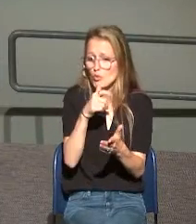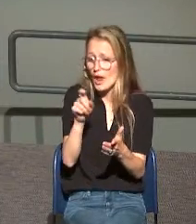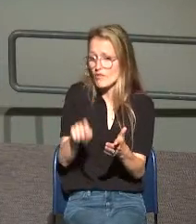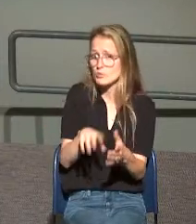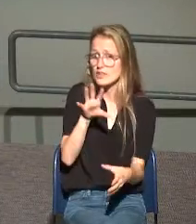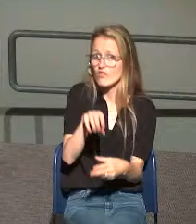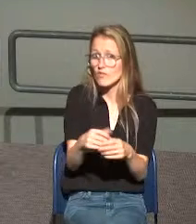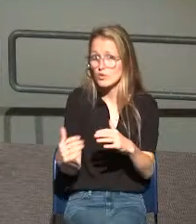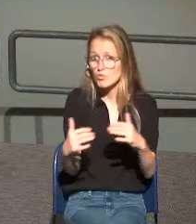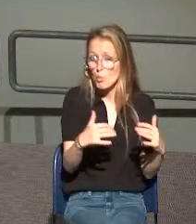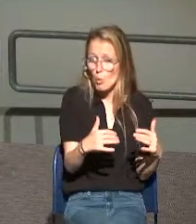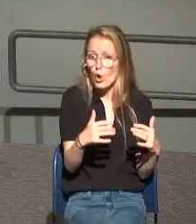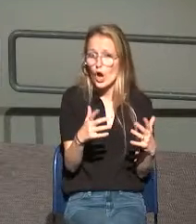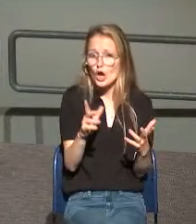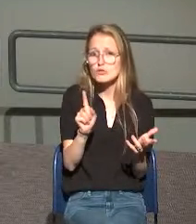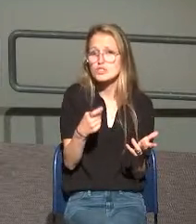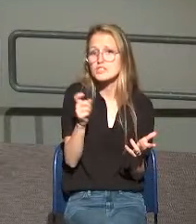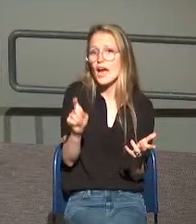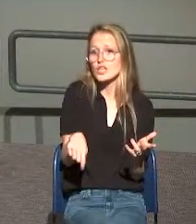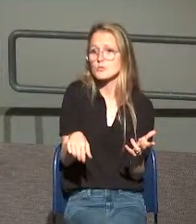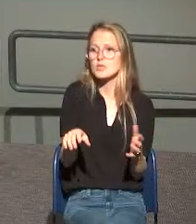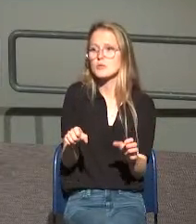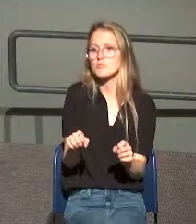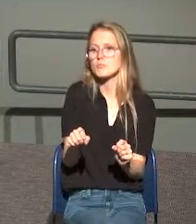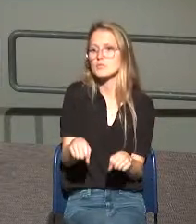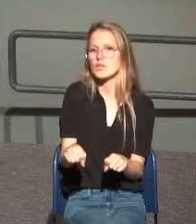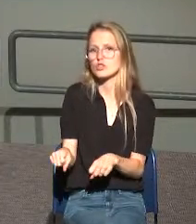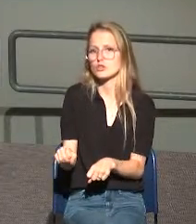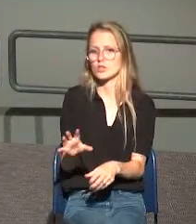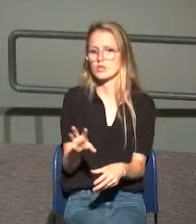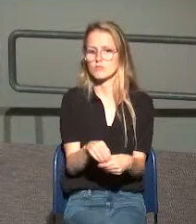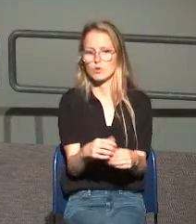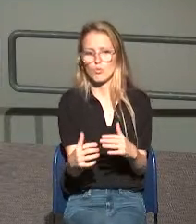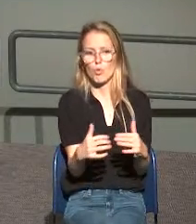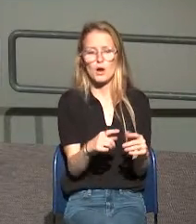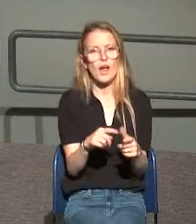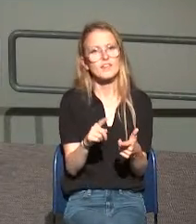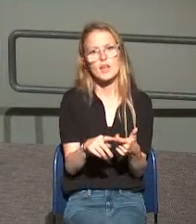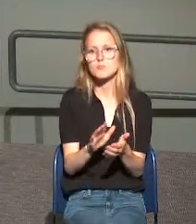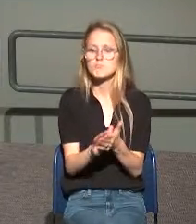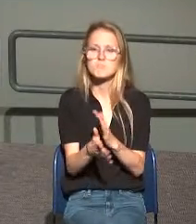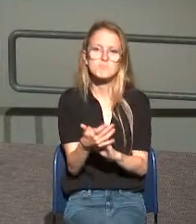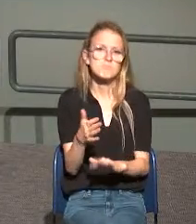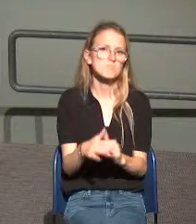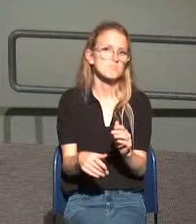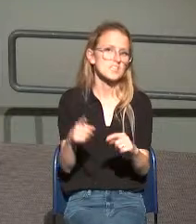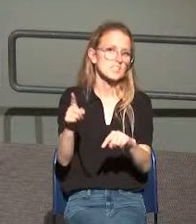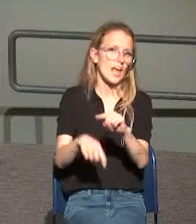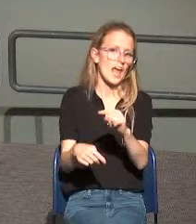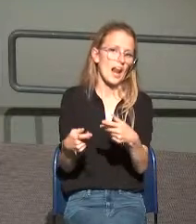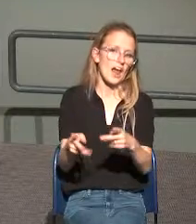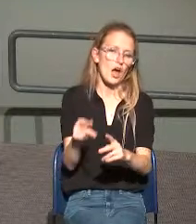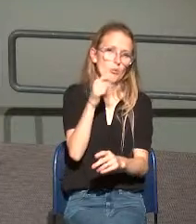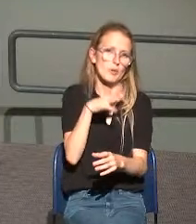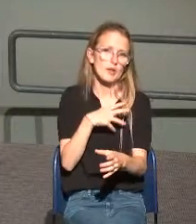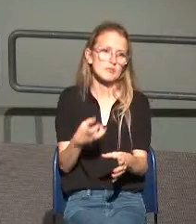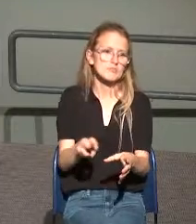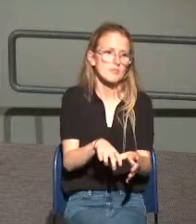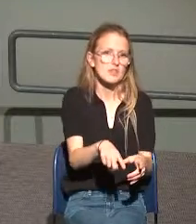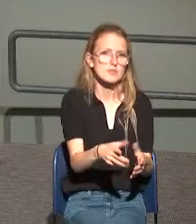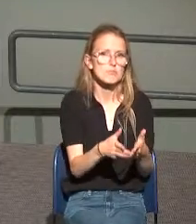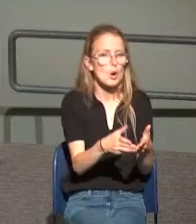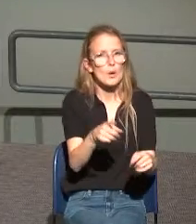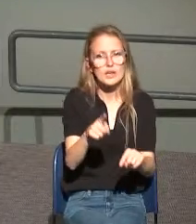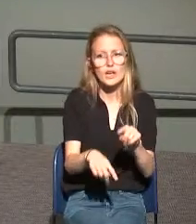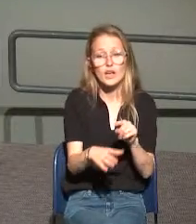at that time. It just had to be potentially in combat. And that was enough to limit women's opportunities. And she